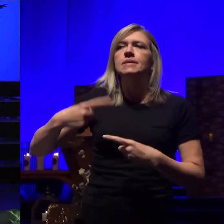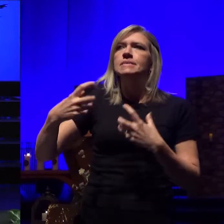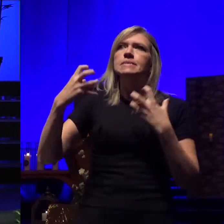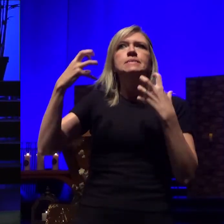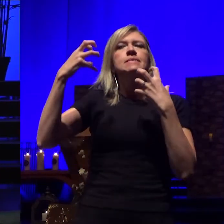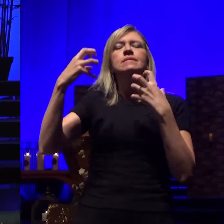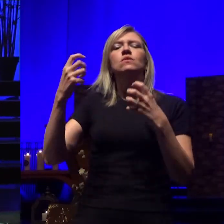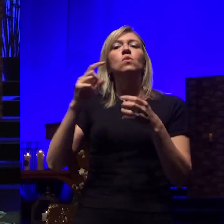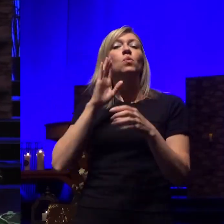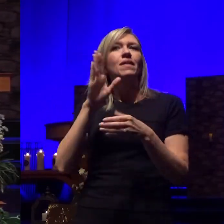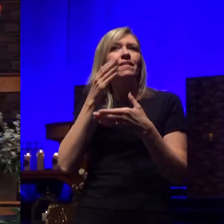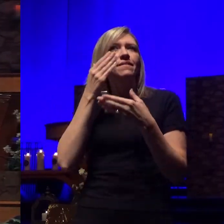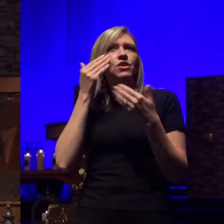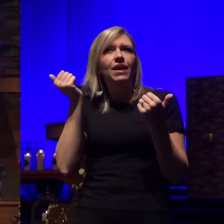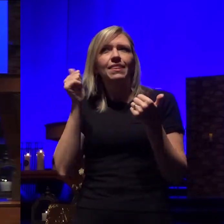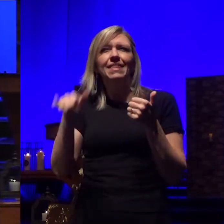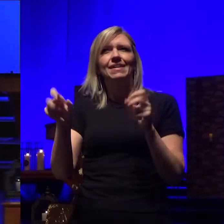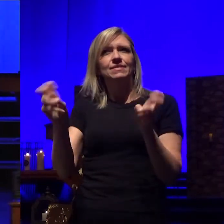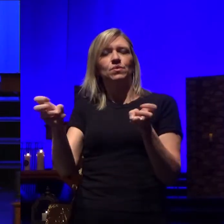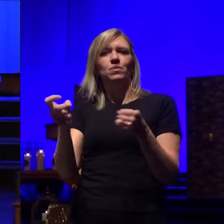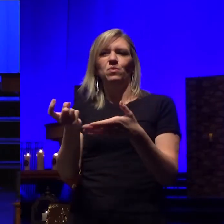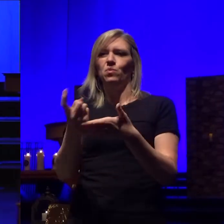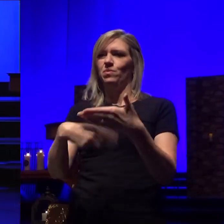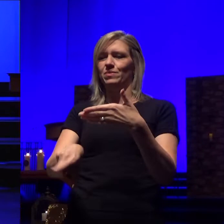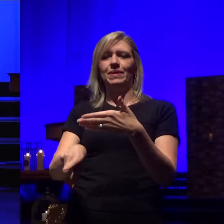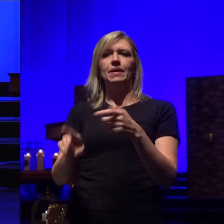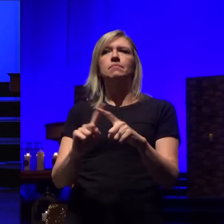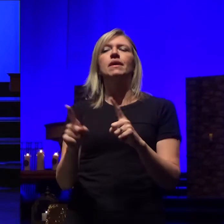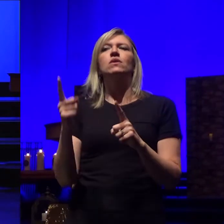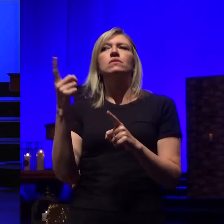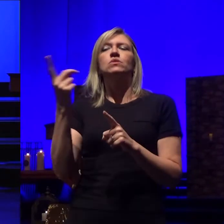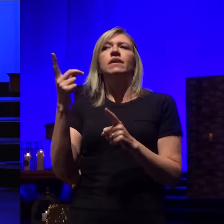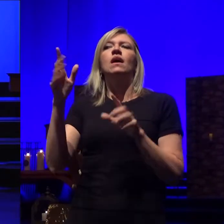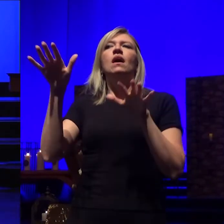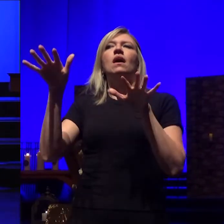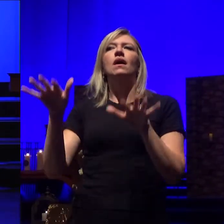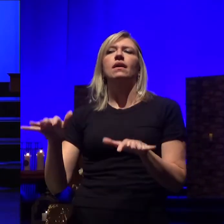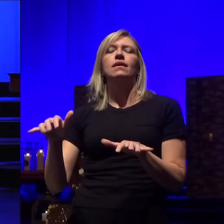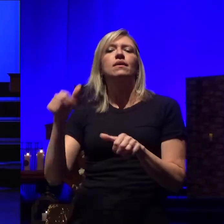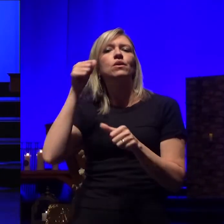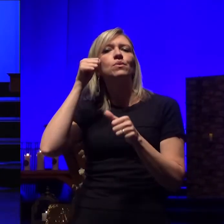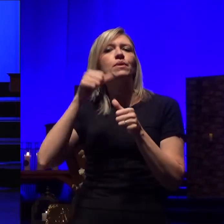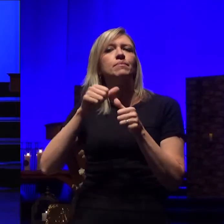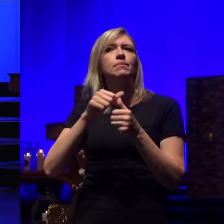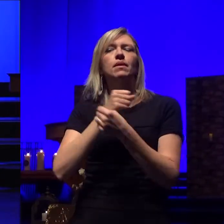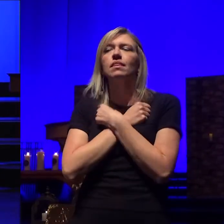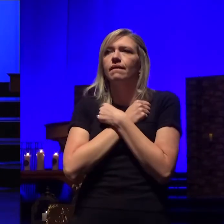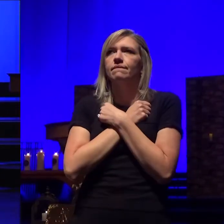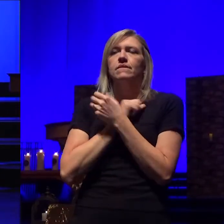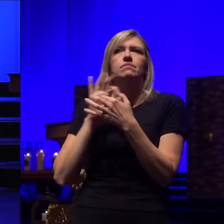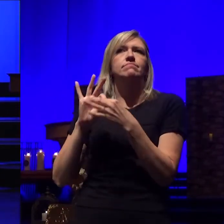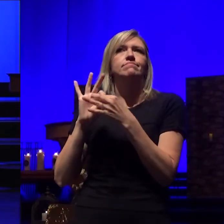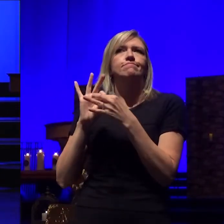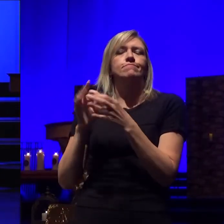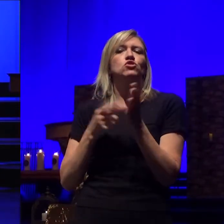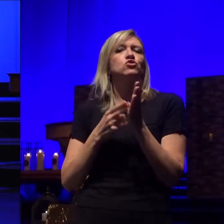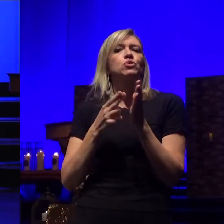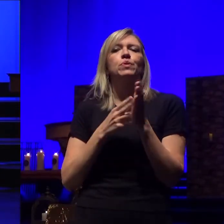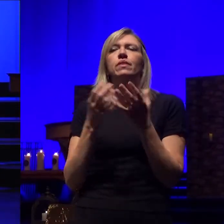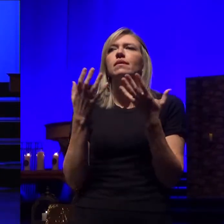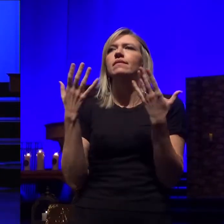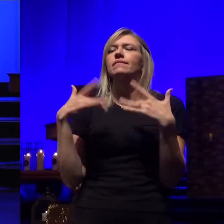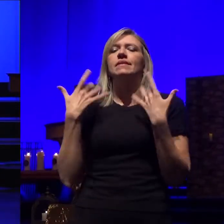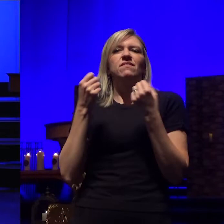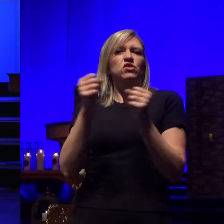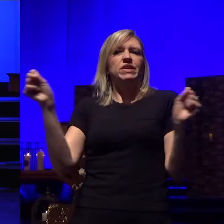a week later, and we remember that love that binds us, oh, the truth sets me free. When I